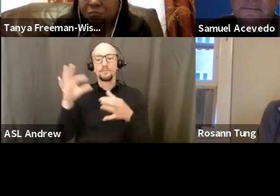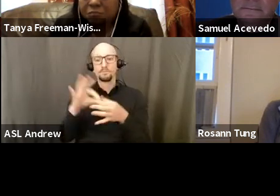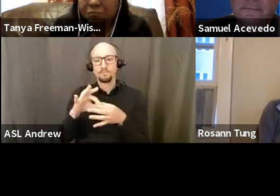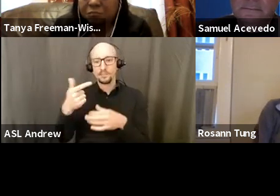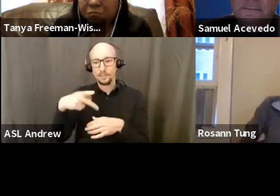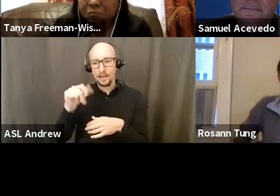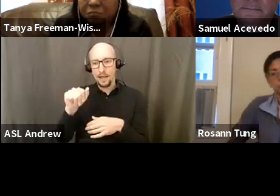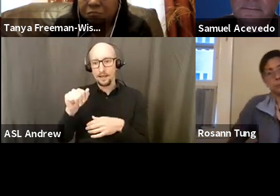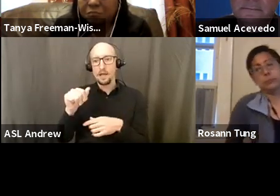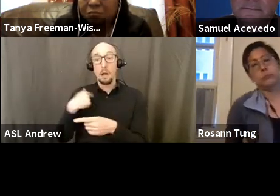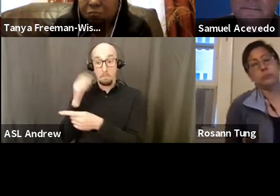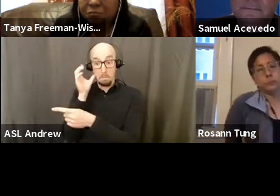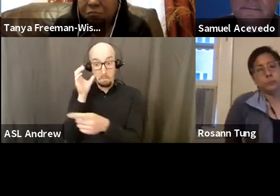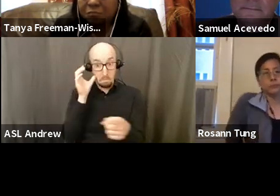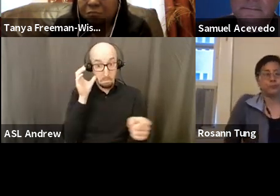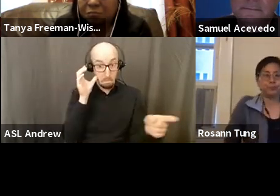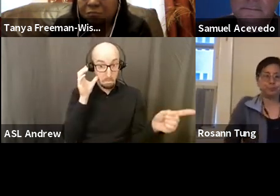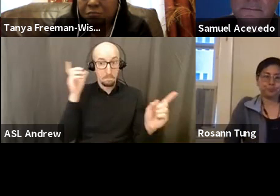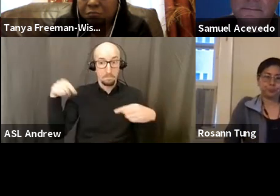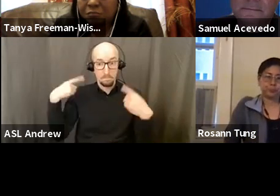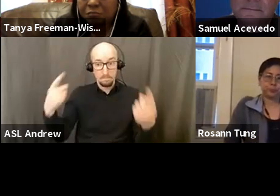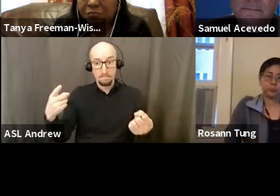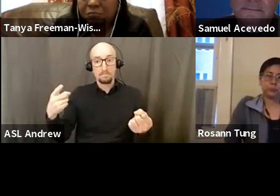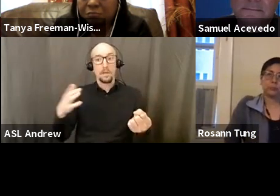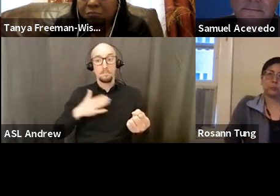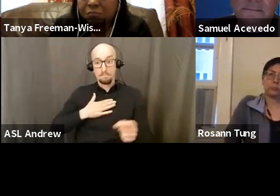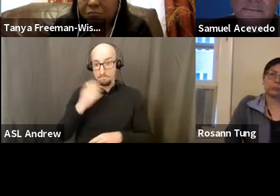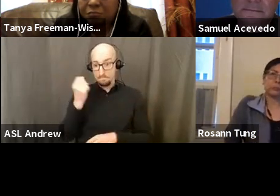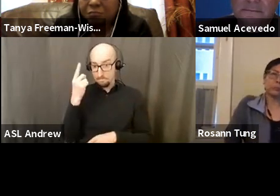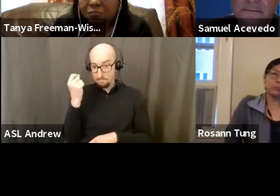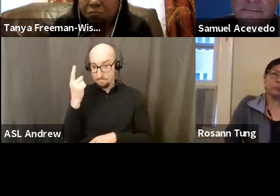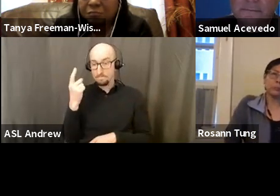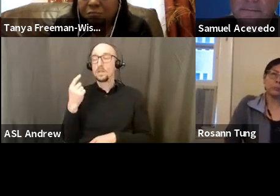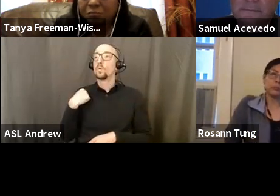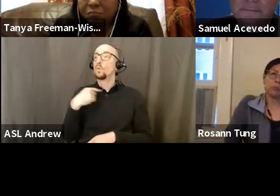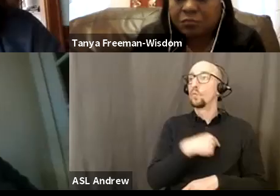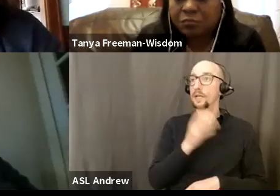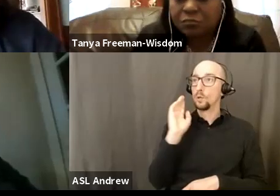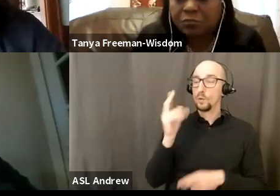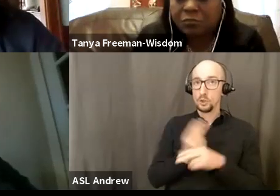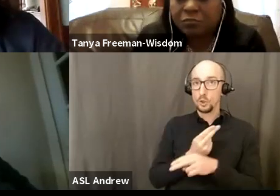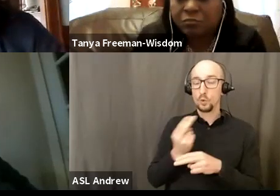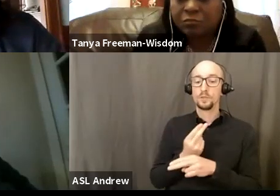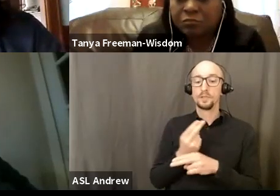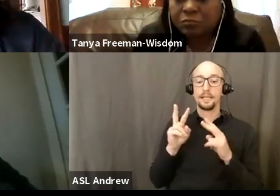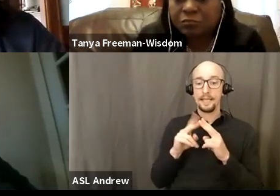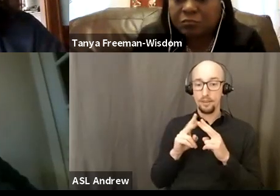heard is that we will use either